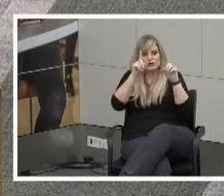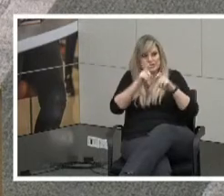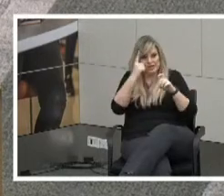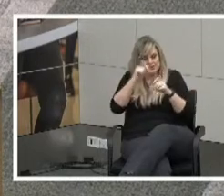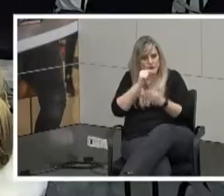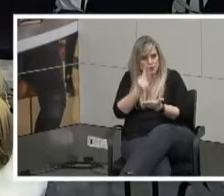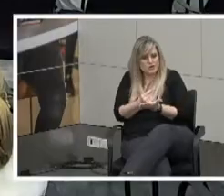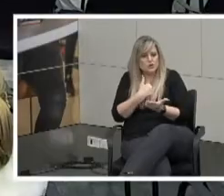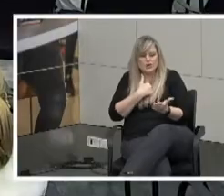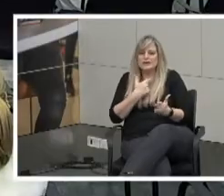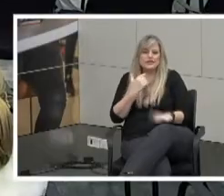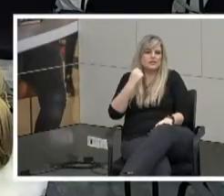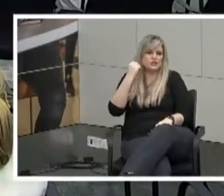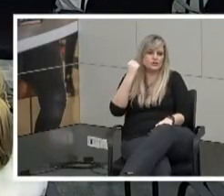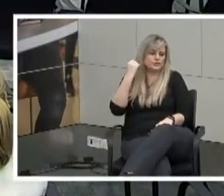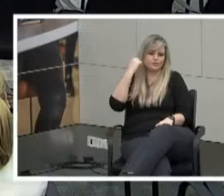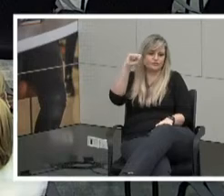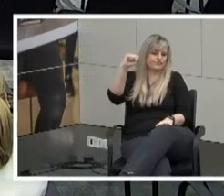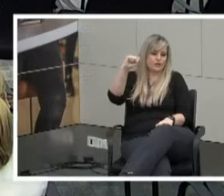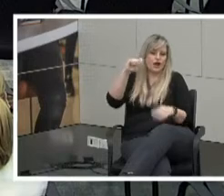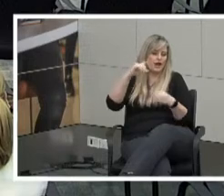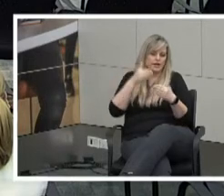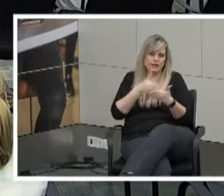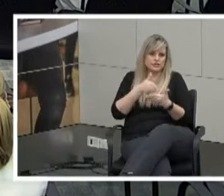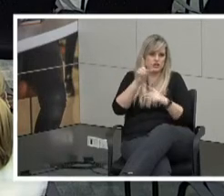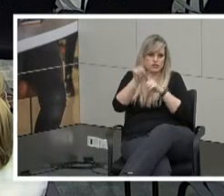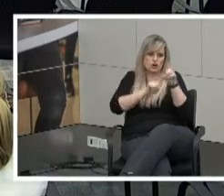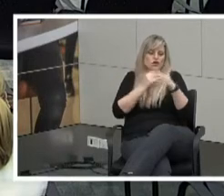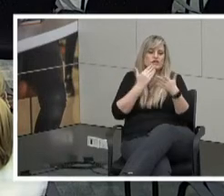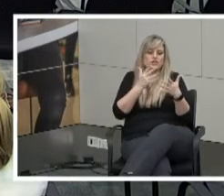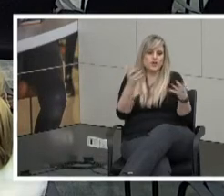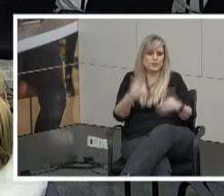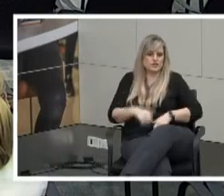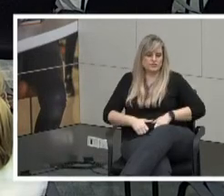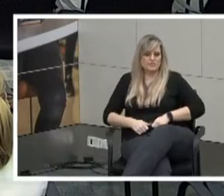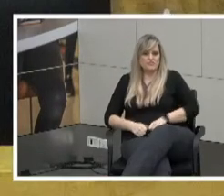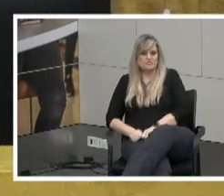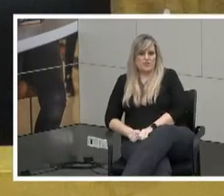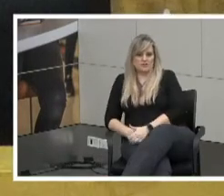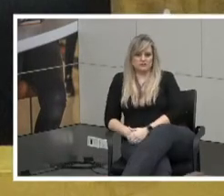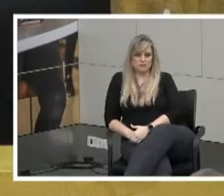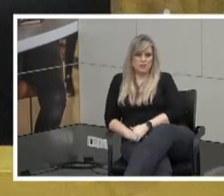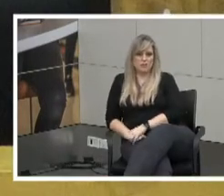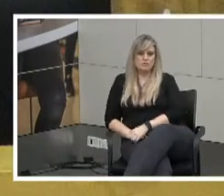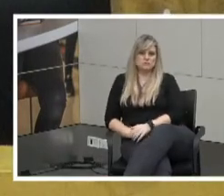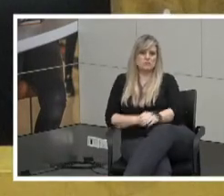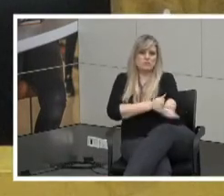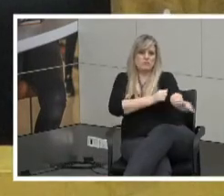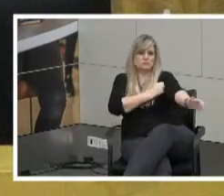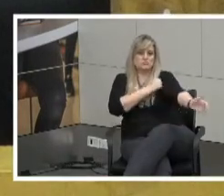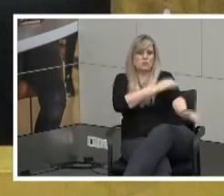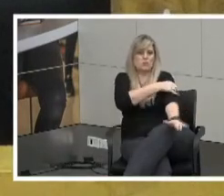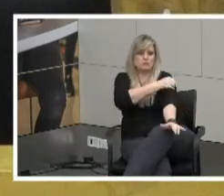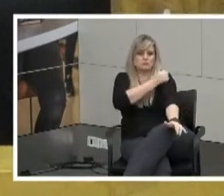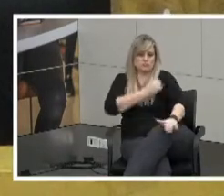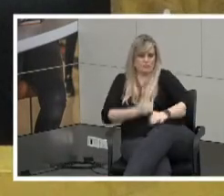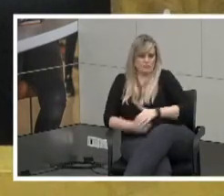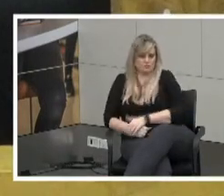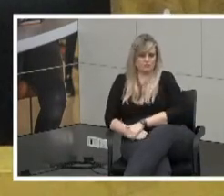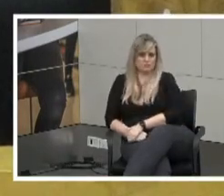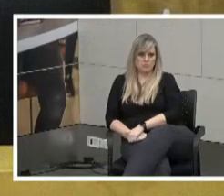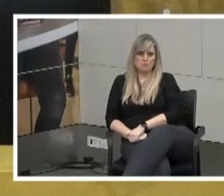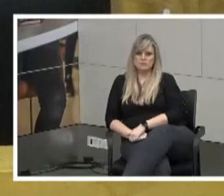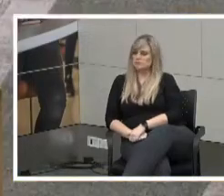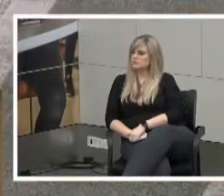a thank you ma'am Miss Hiner